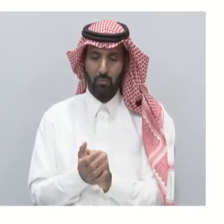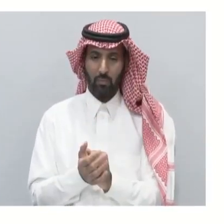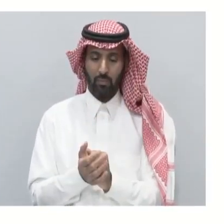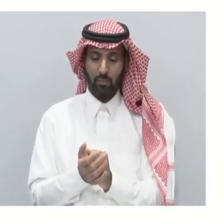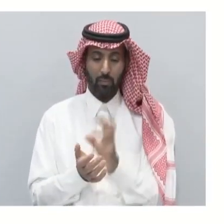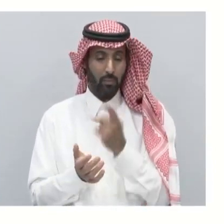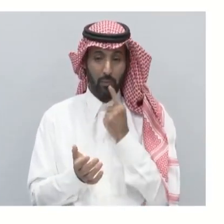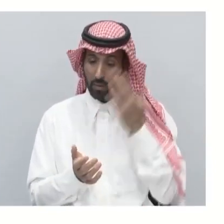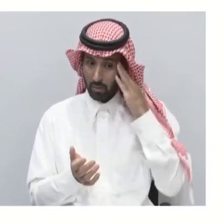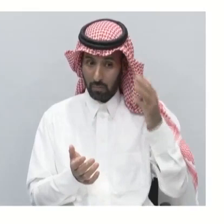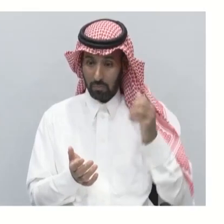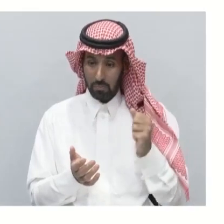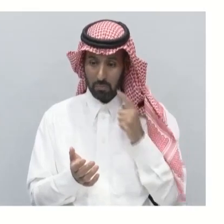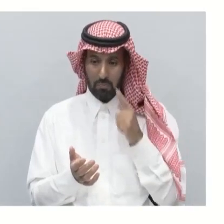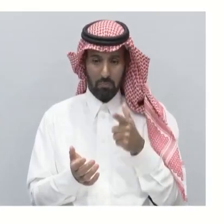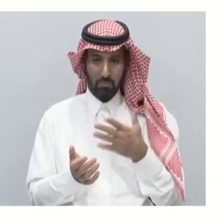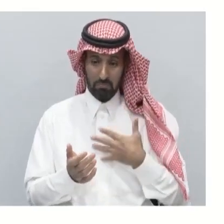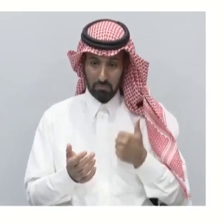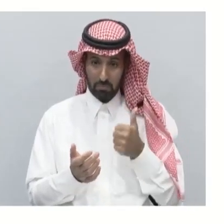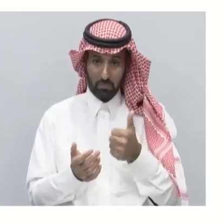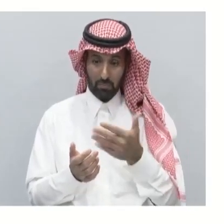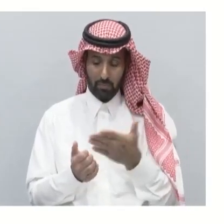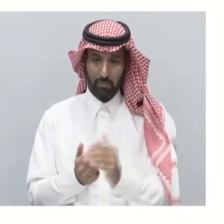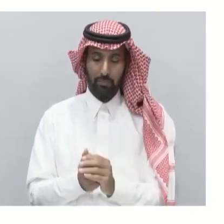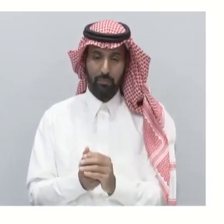200.jpg. Hi Brian, how are you doing?